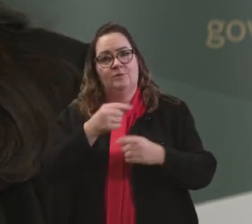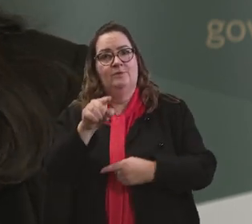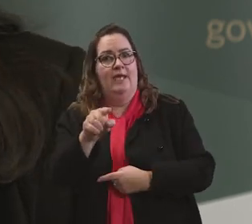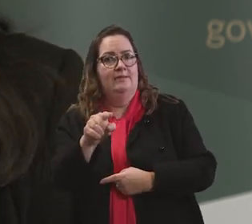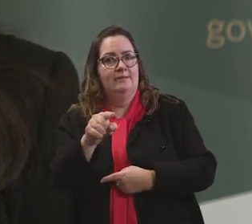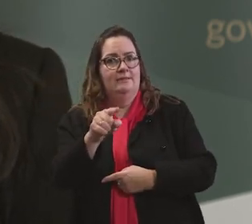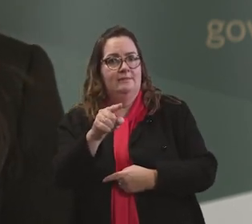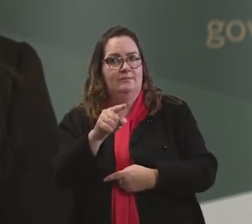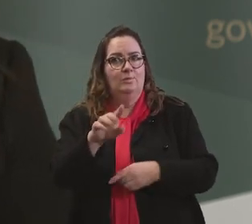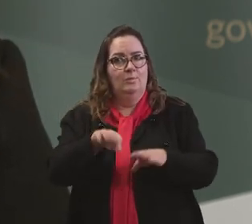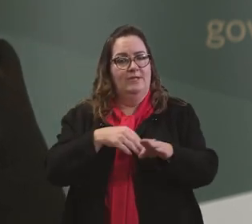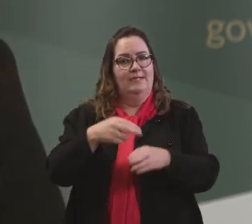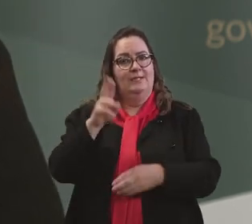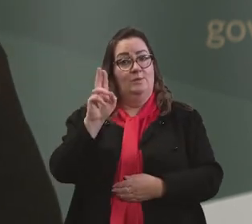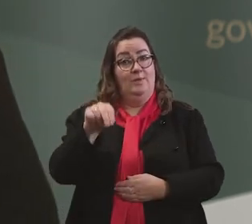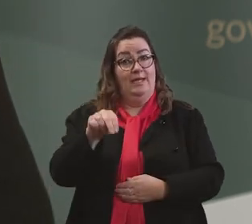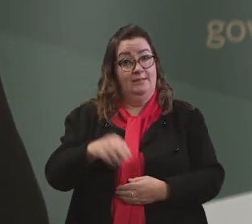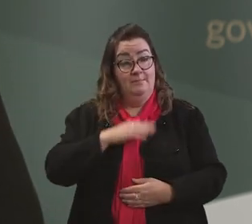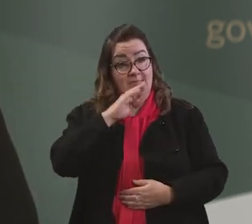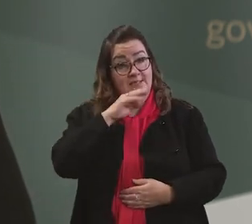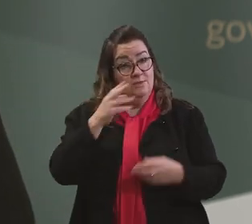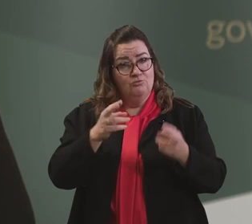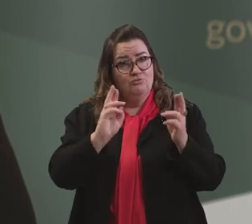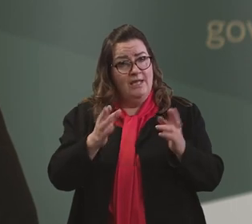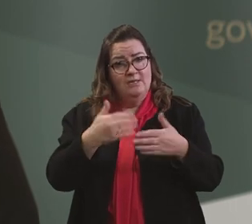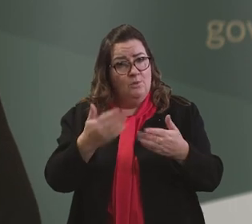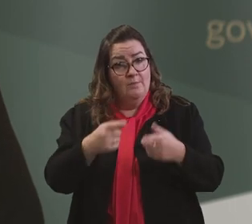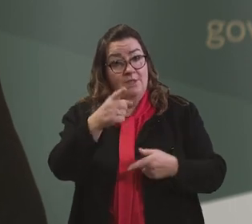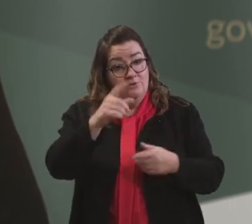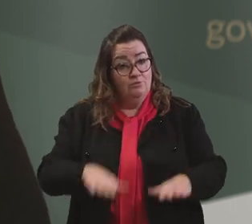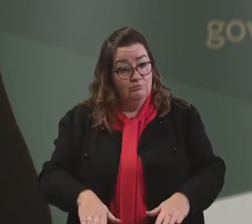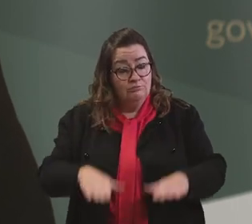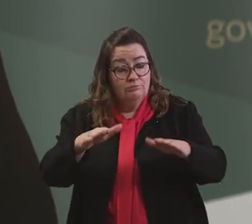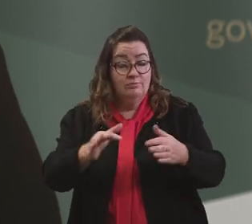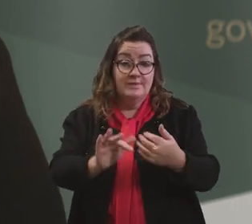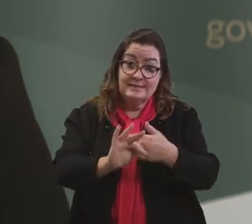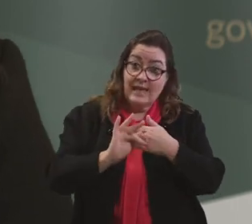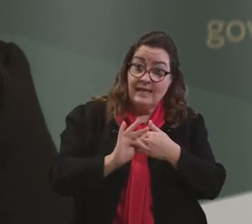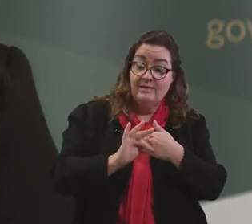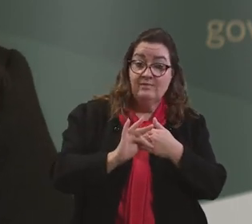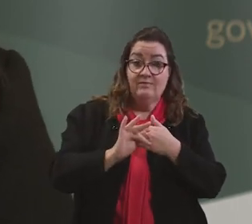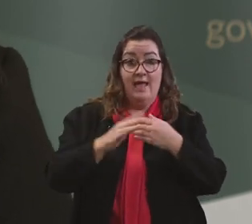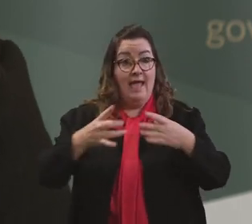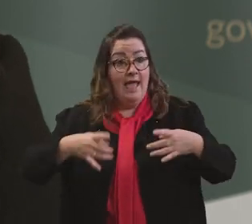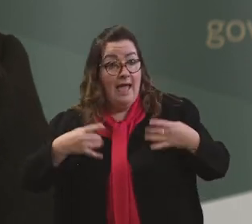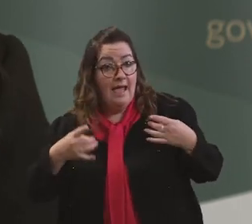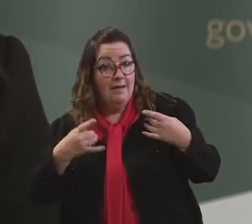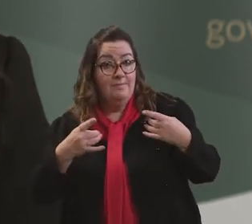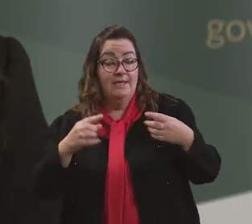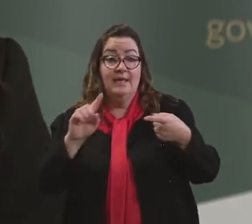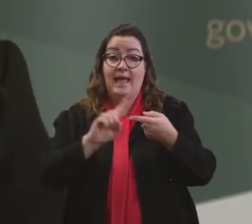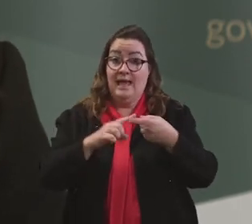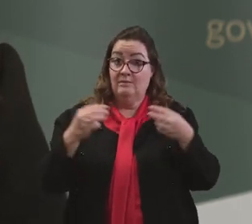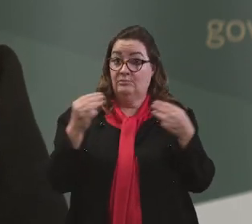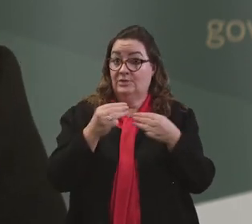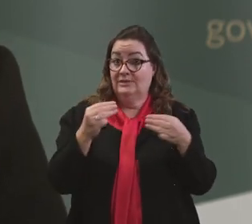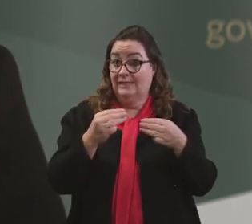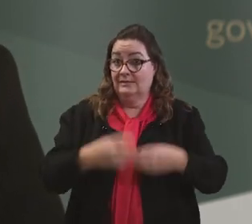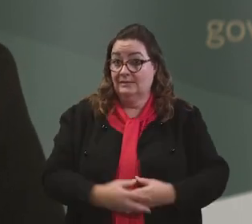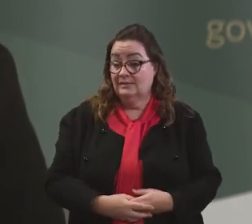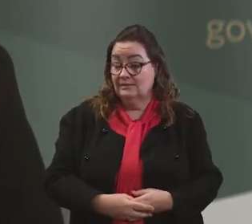UN. And those rights mean that you're going to be able to grow up safe and happy and protected.